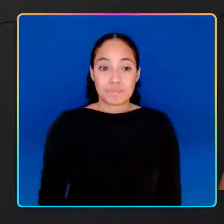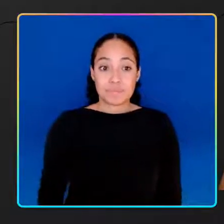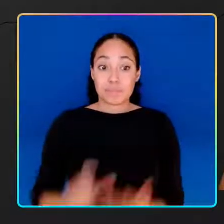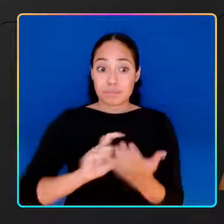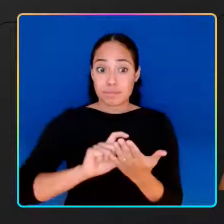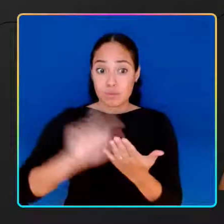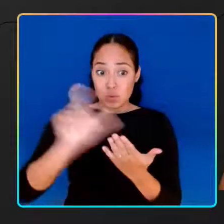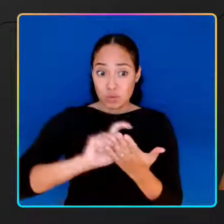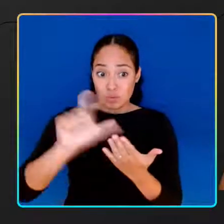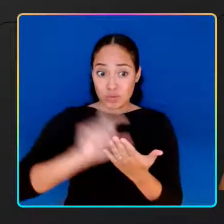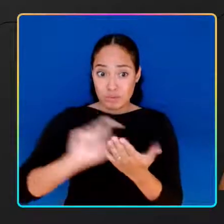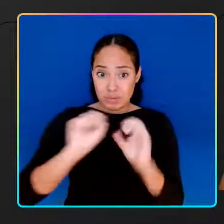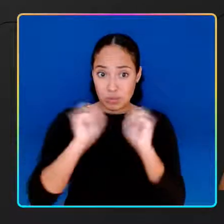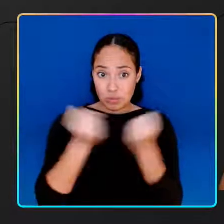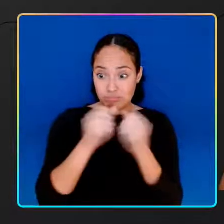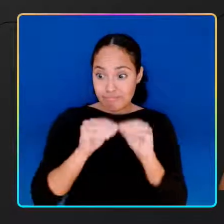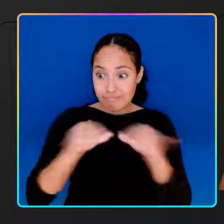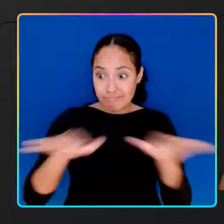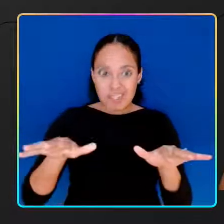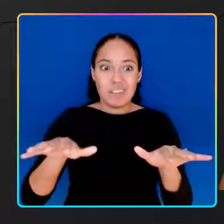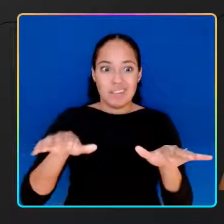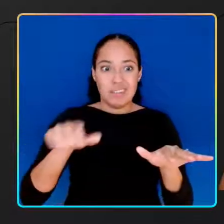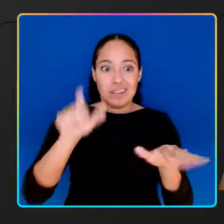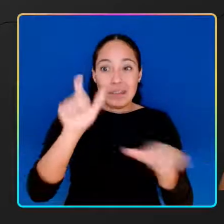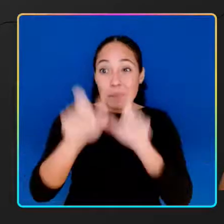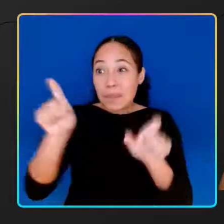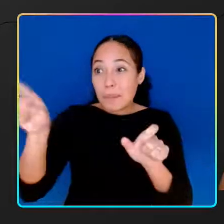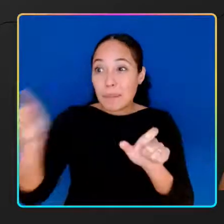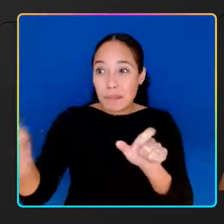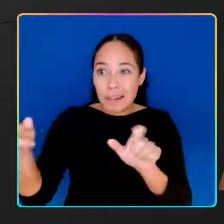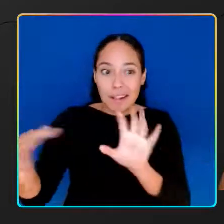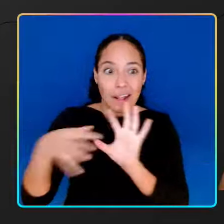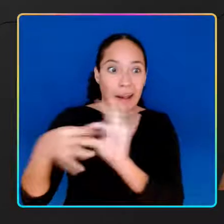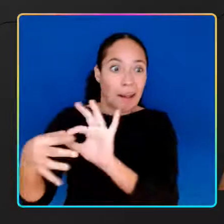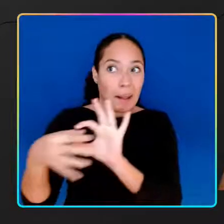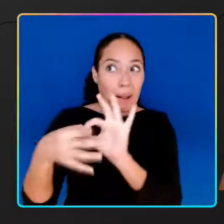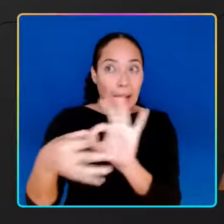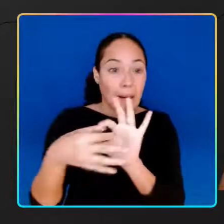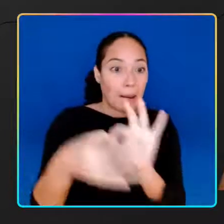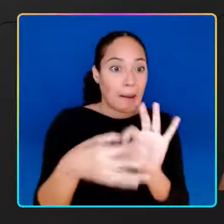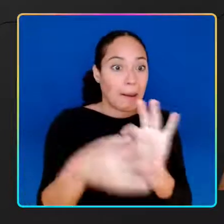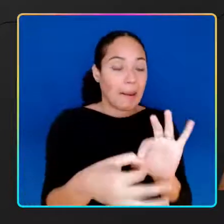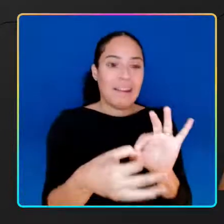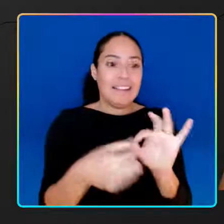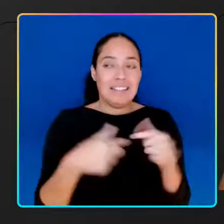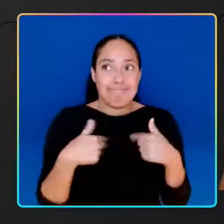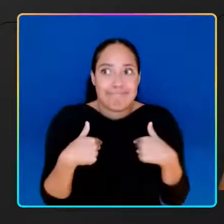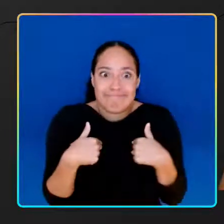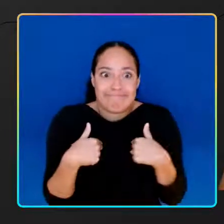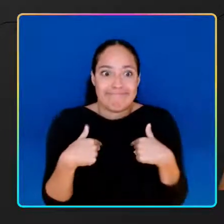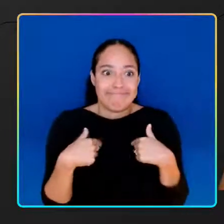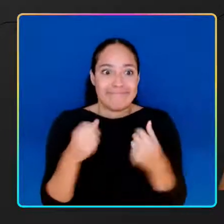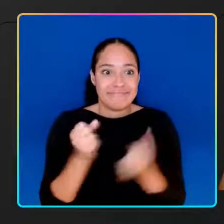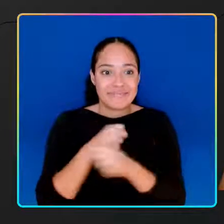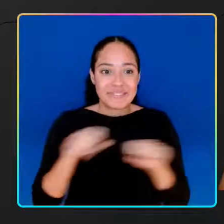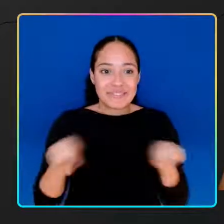in Power BI or other tools, and we couldn't do that. So that's again it's become more investigation for me, and I